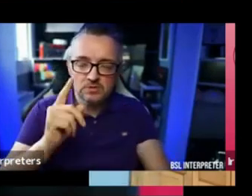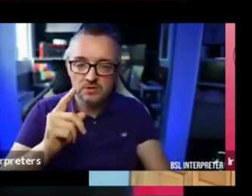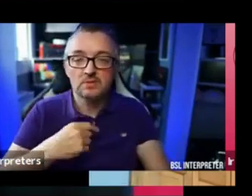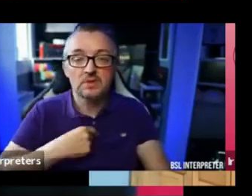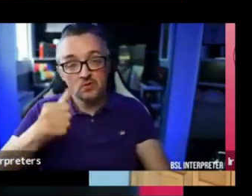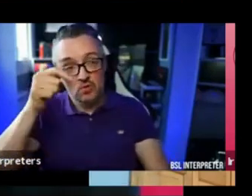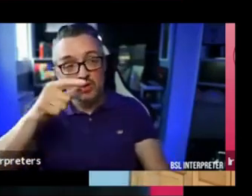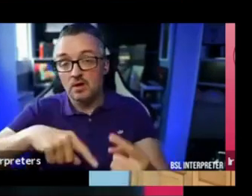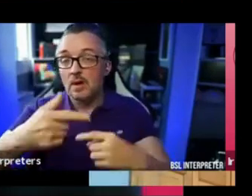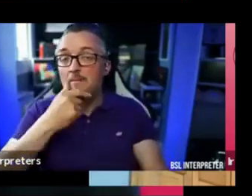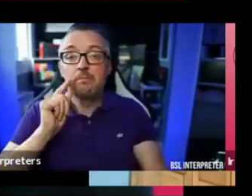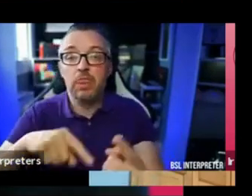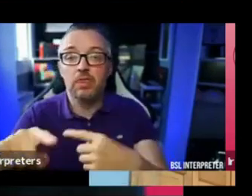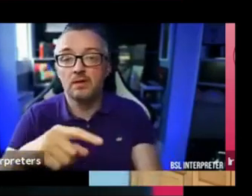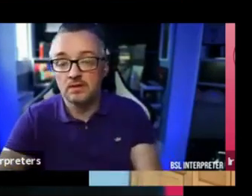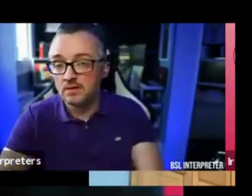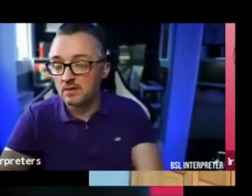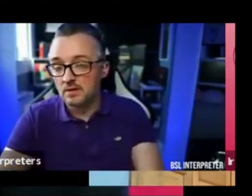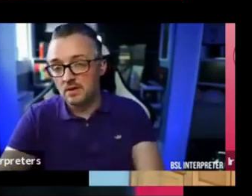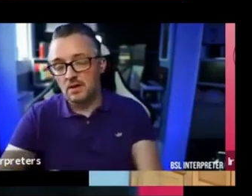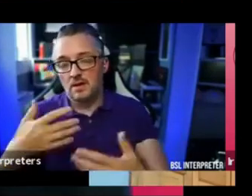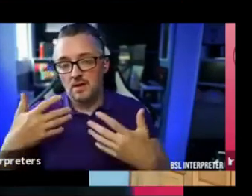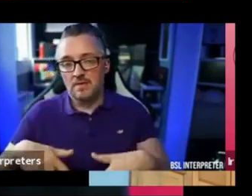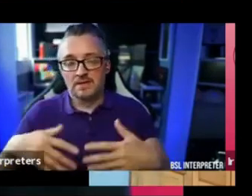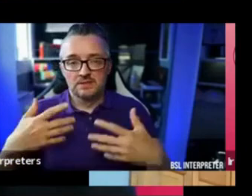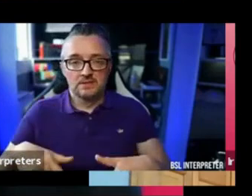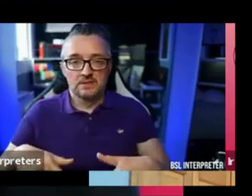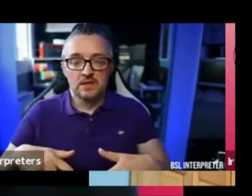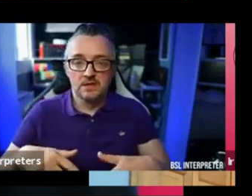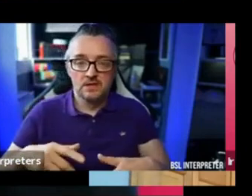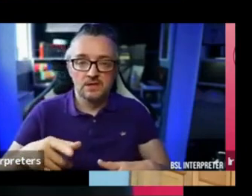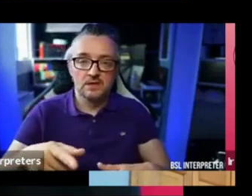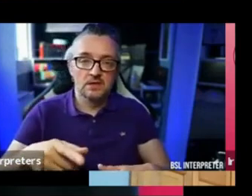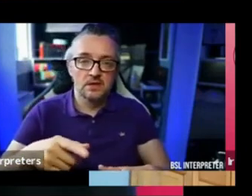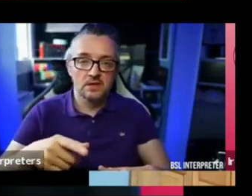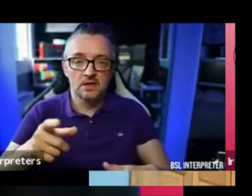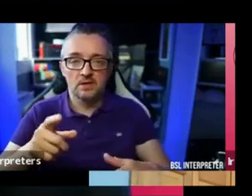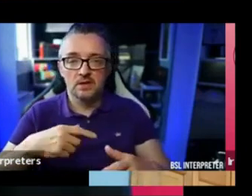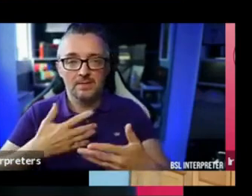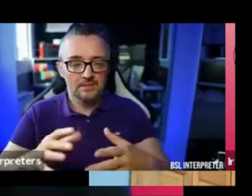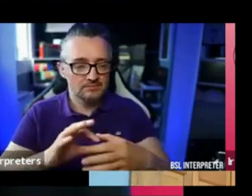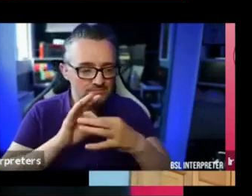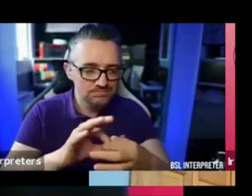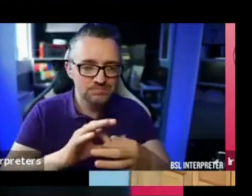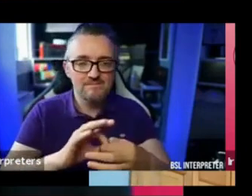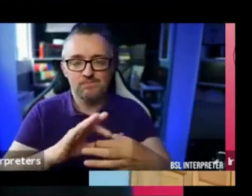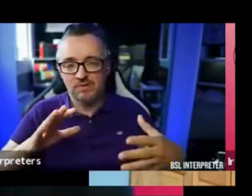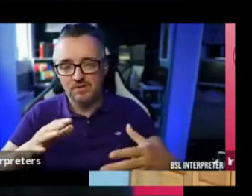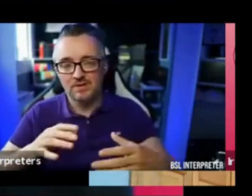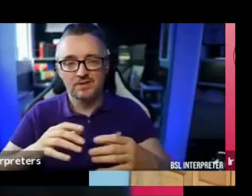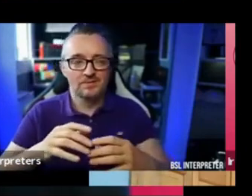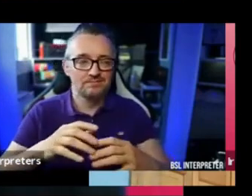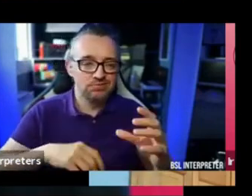And what I learned is that people are amazing. In amongst the struggles and falling apart and the breakdown that we both had